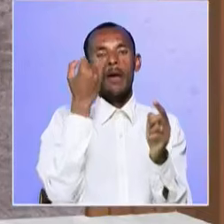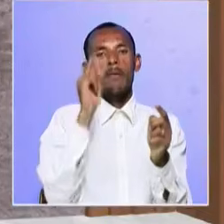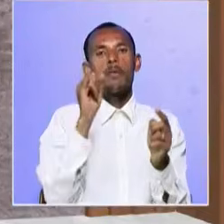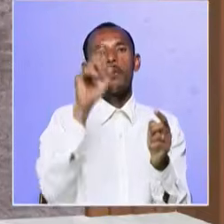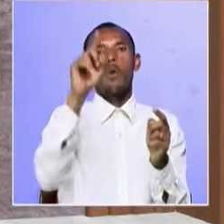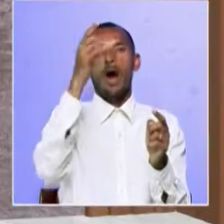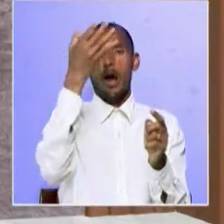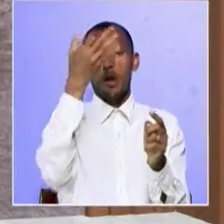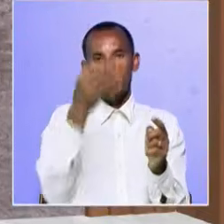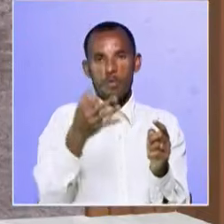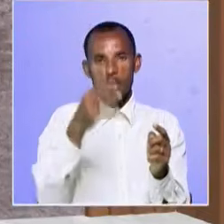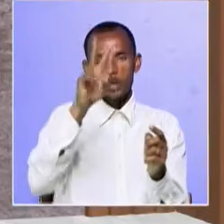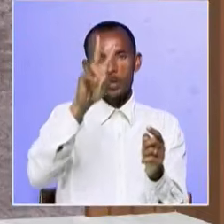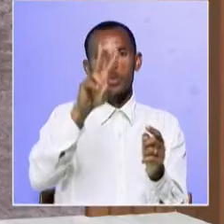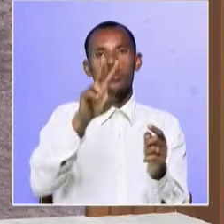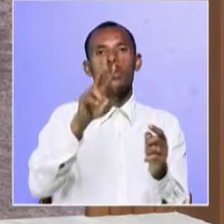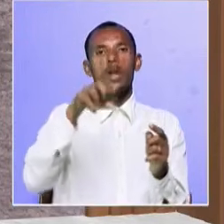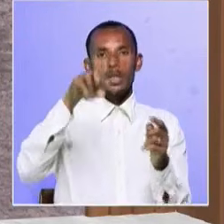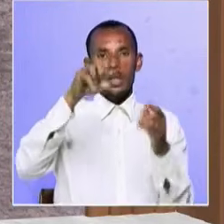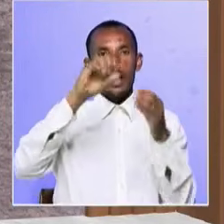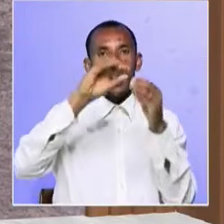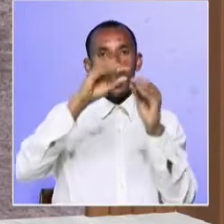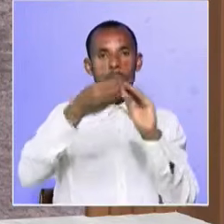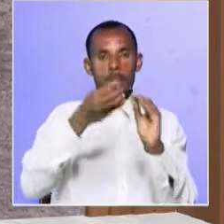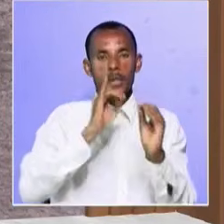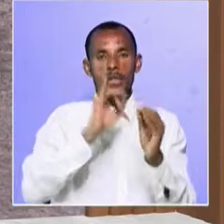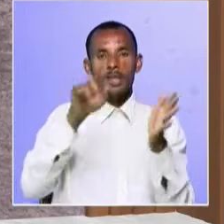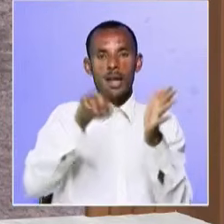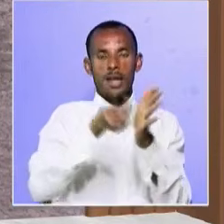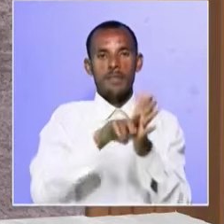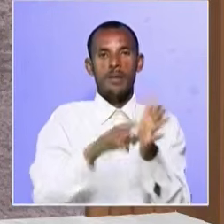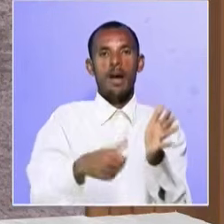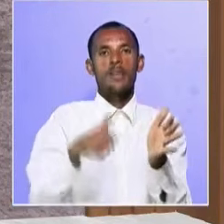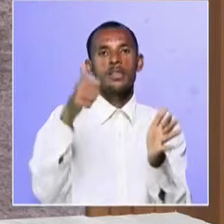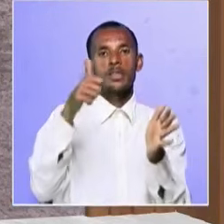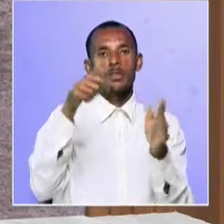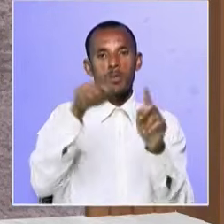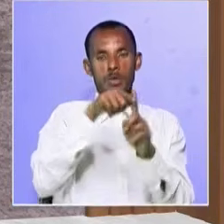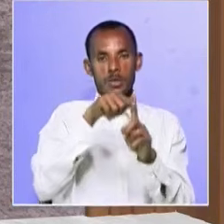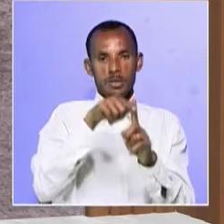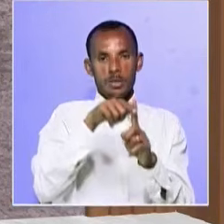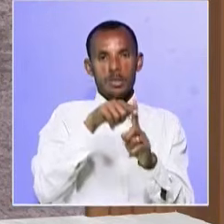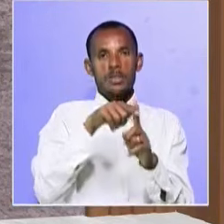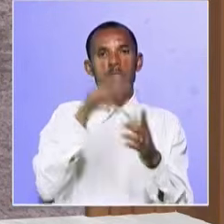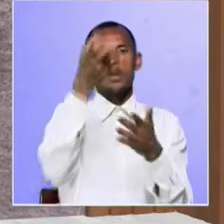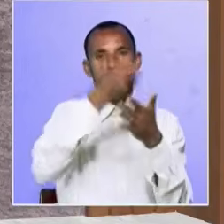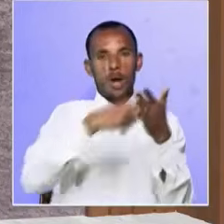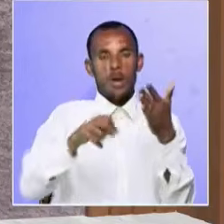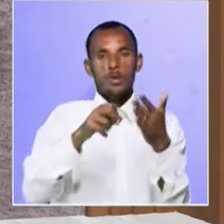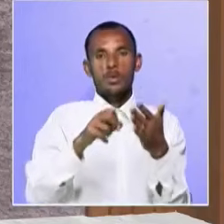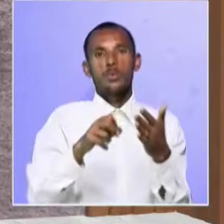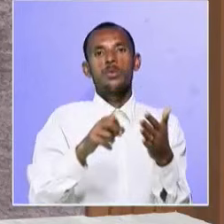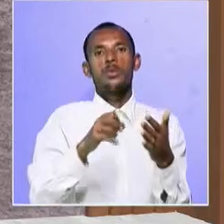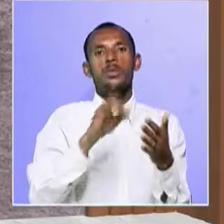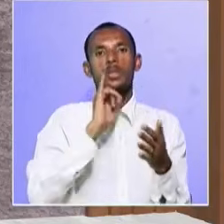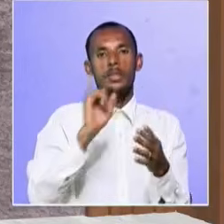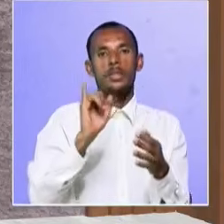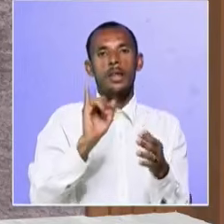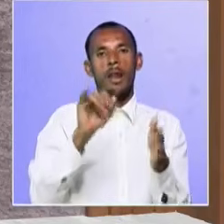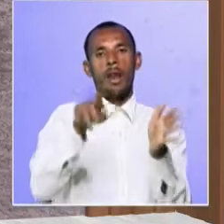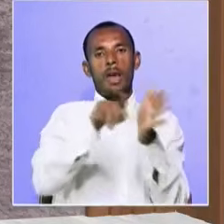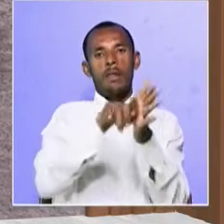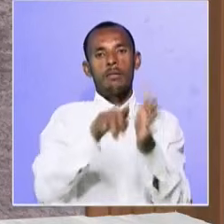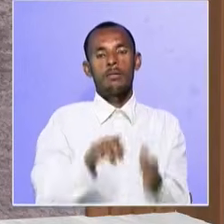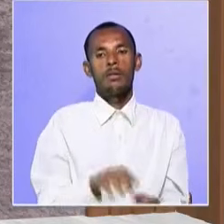one of the two rational numbers is negative and the other is positive, the product of the two numbers will be